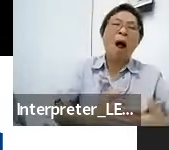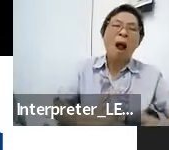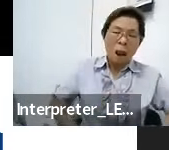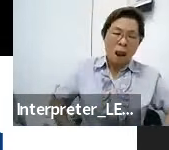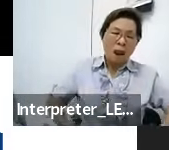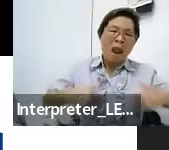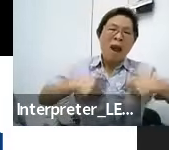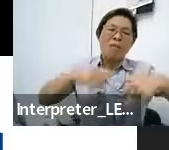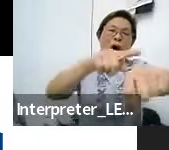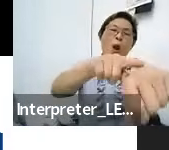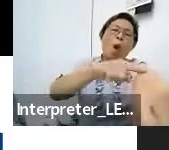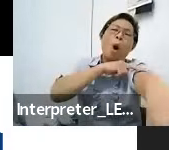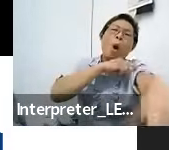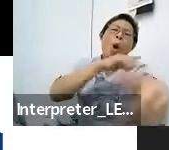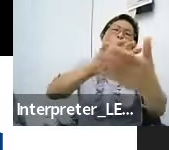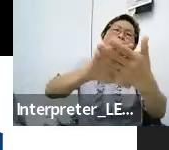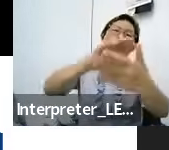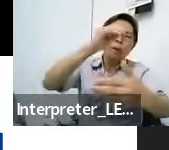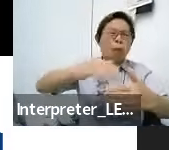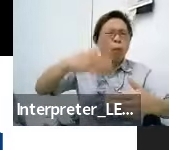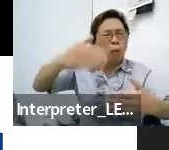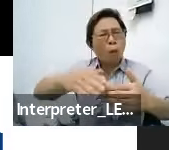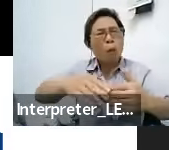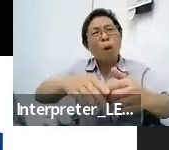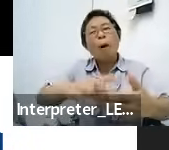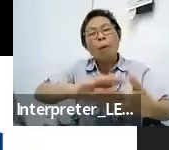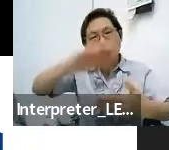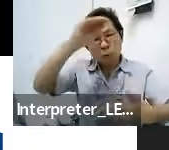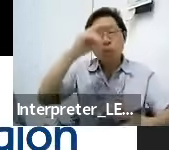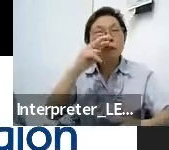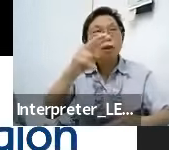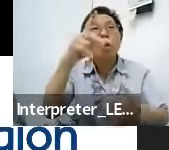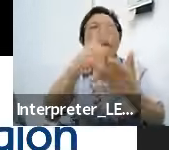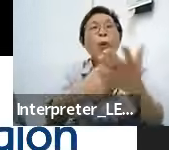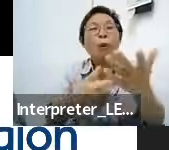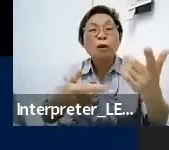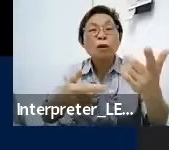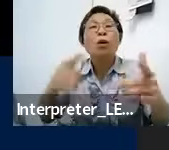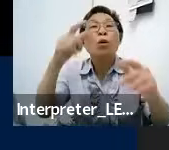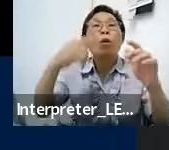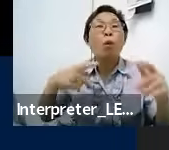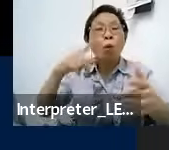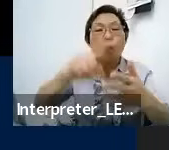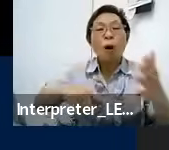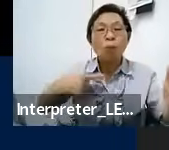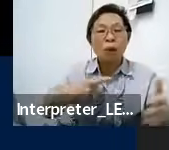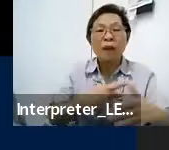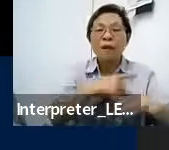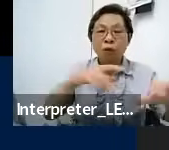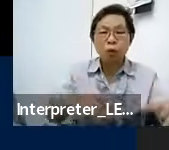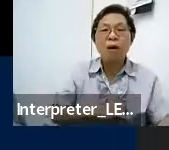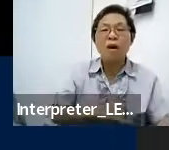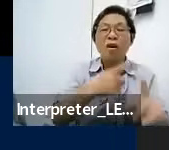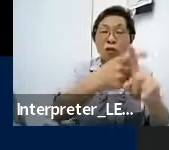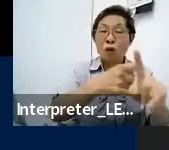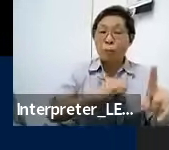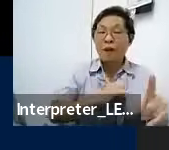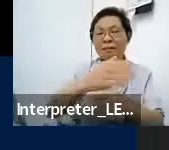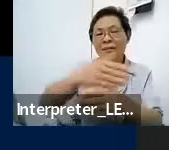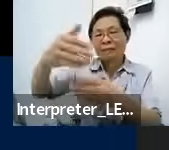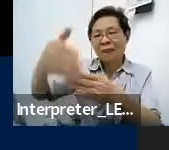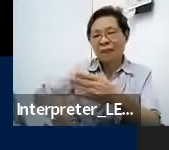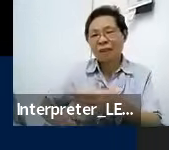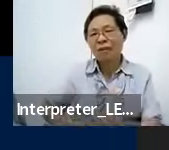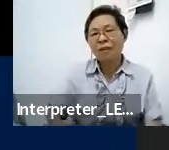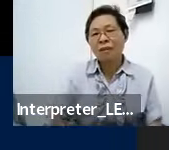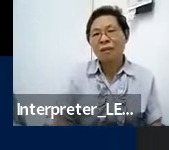we will see what we can do in the next series. I think that's it for me, and I kept it quite short